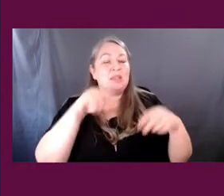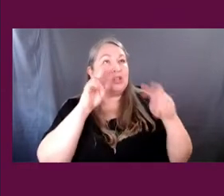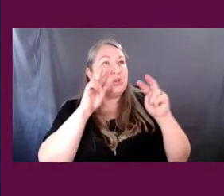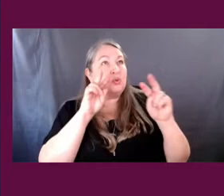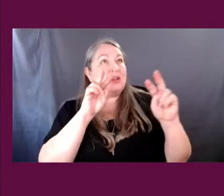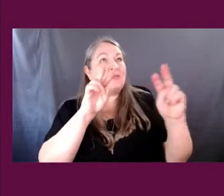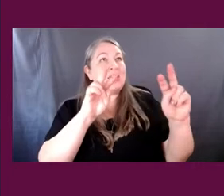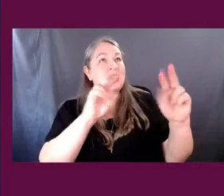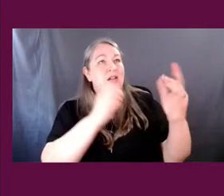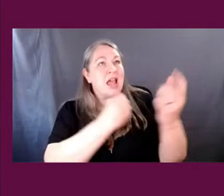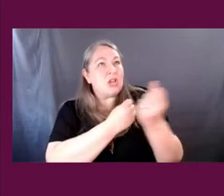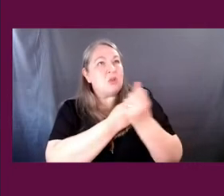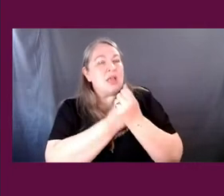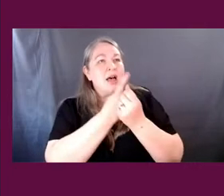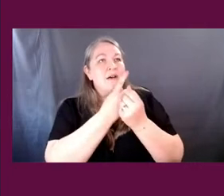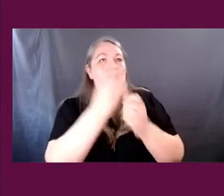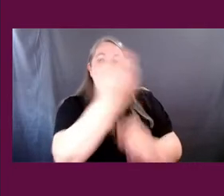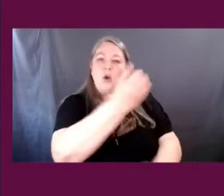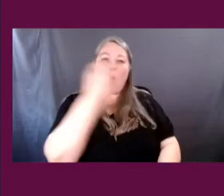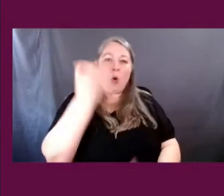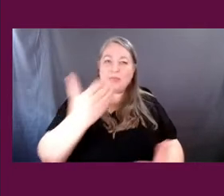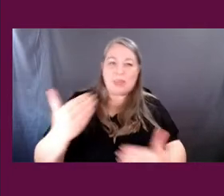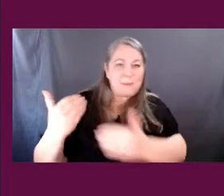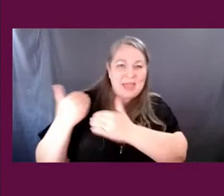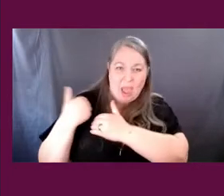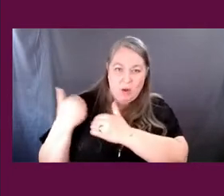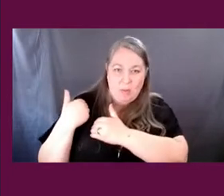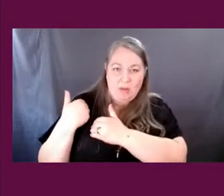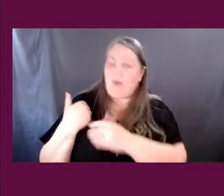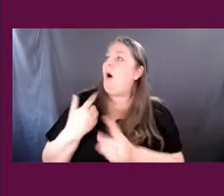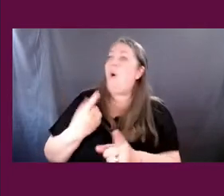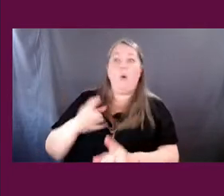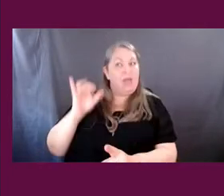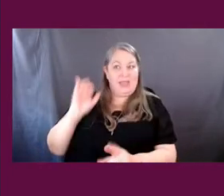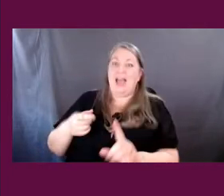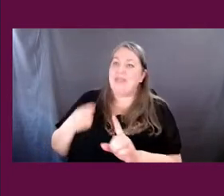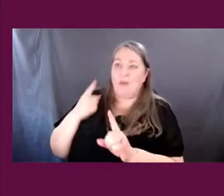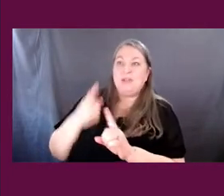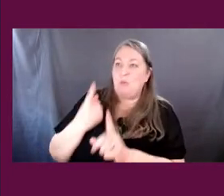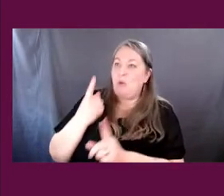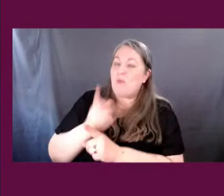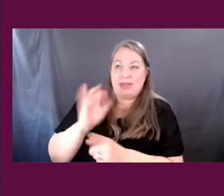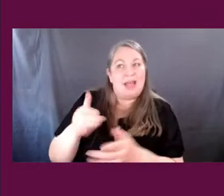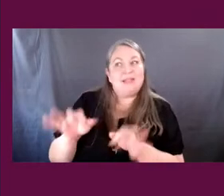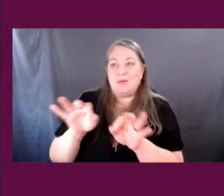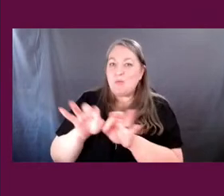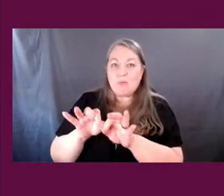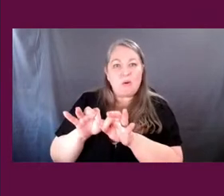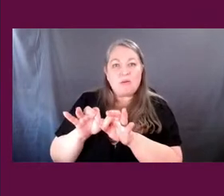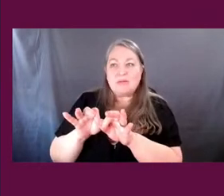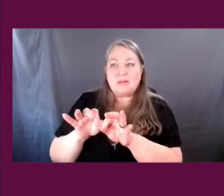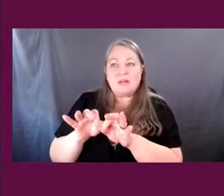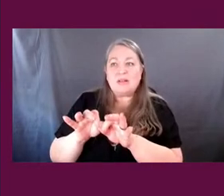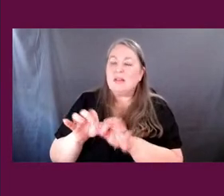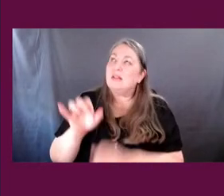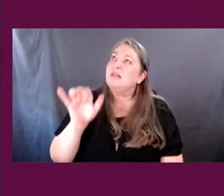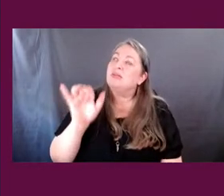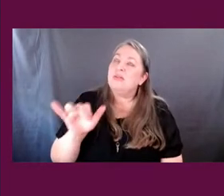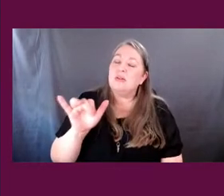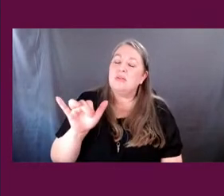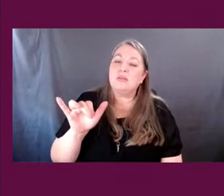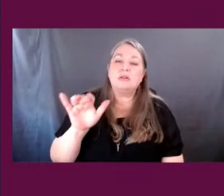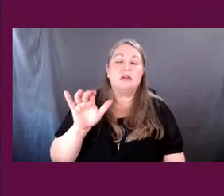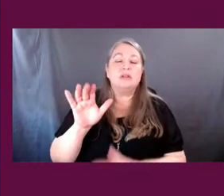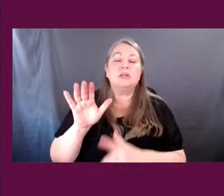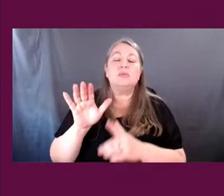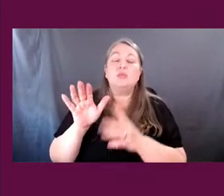and holding them accountable. That's Bree. That was a point right there. That's important. And those are such great key